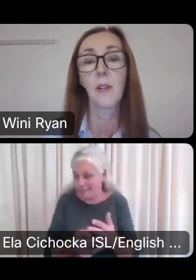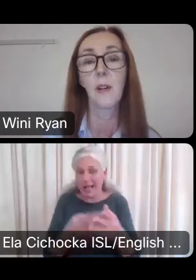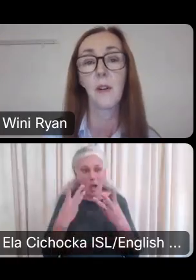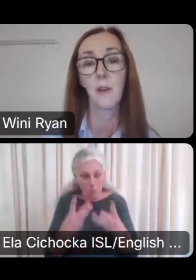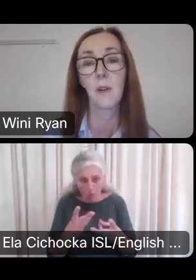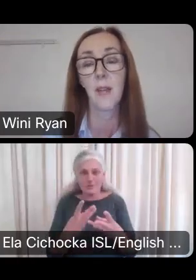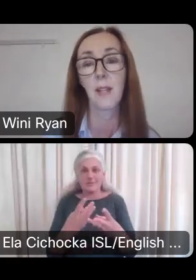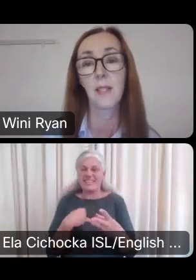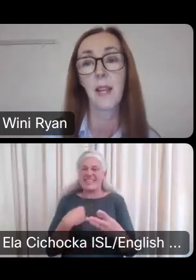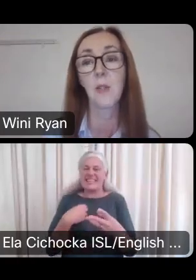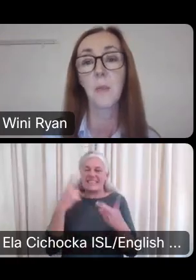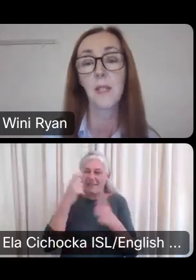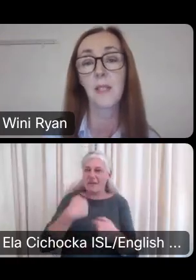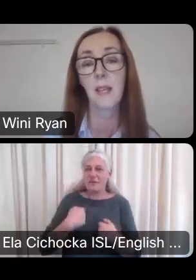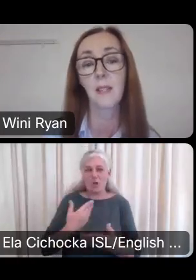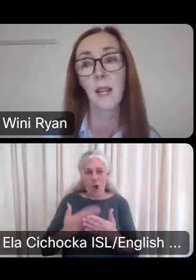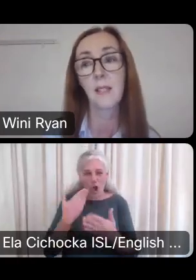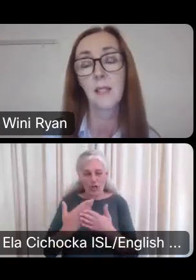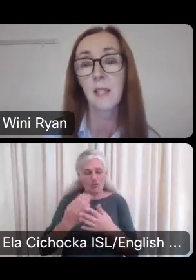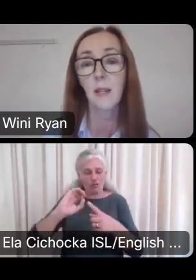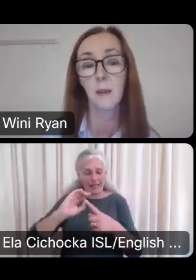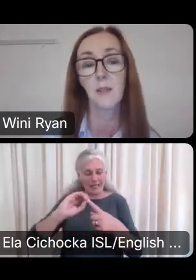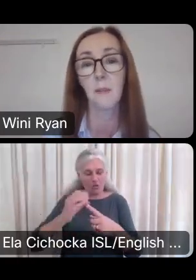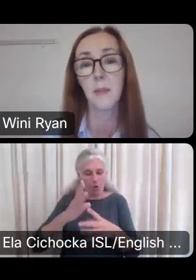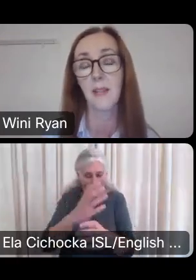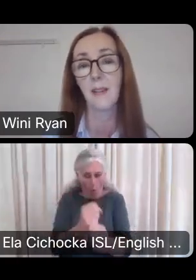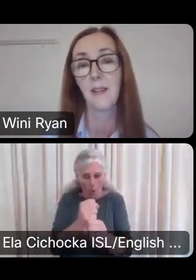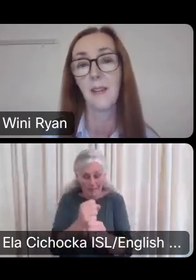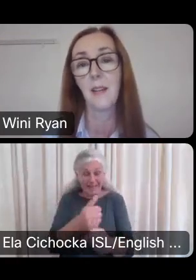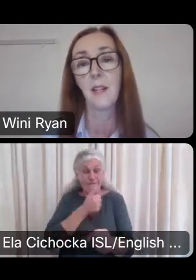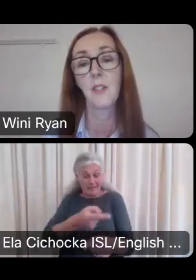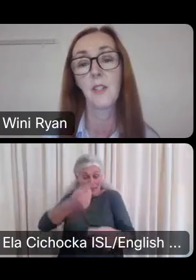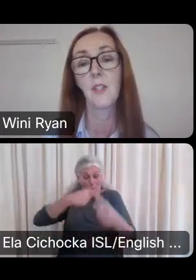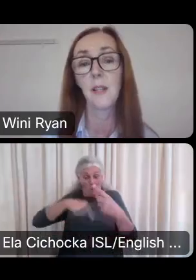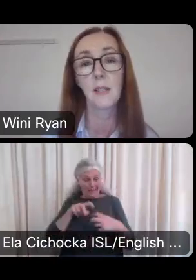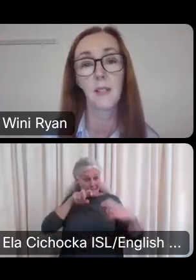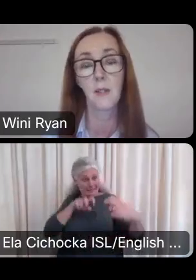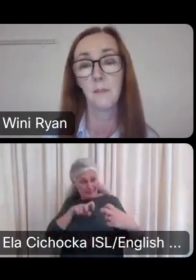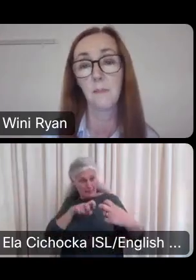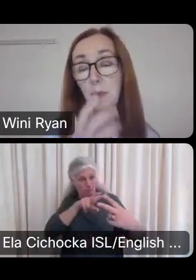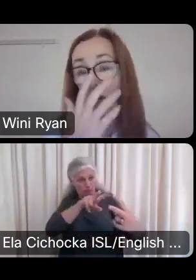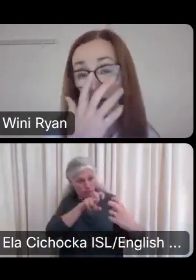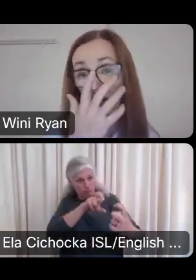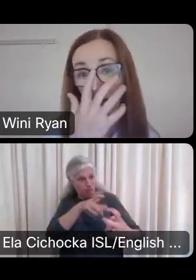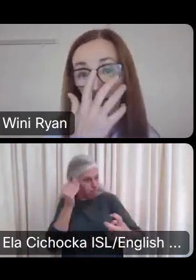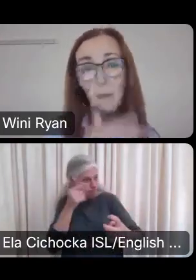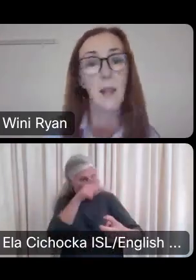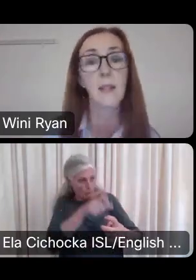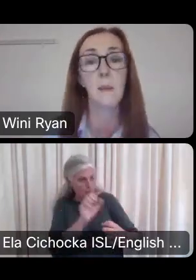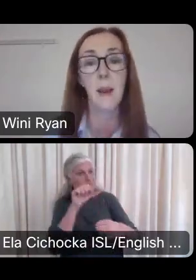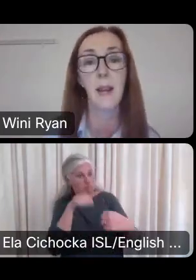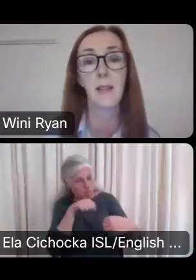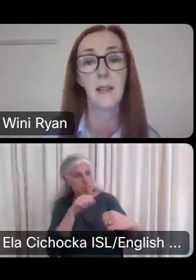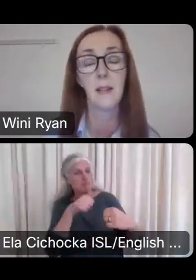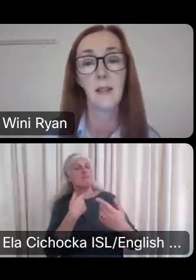to unlearn all of that and to appreciate that sitting with somebody and just listening to them, nodding,